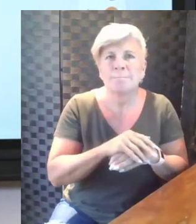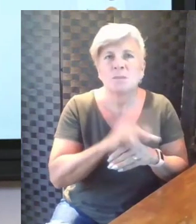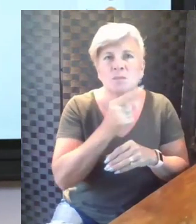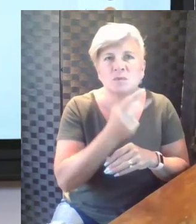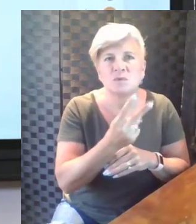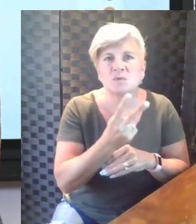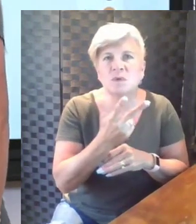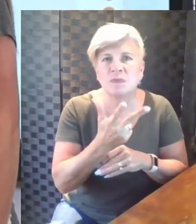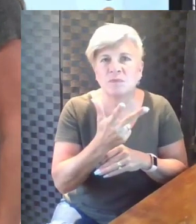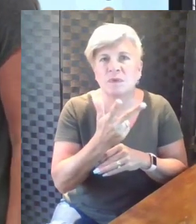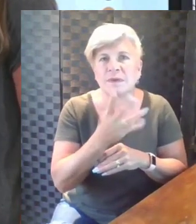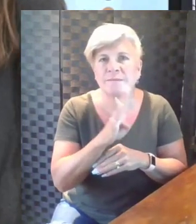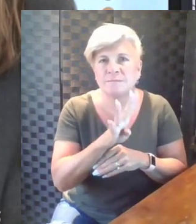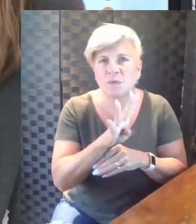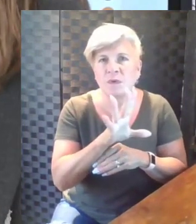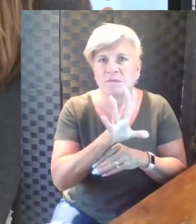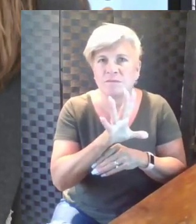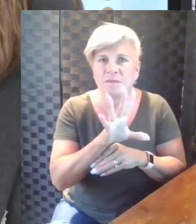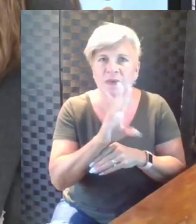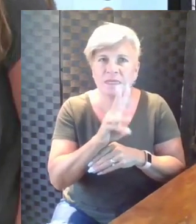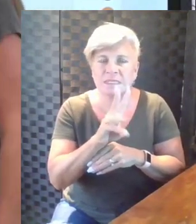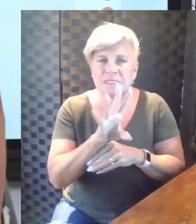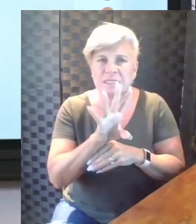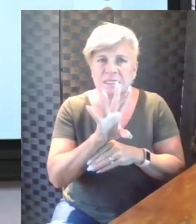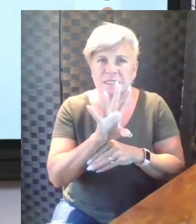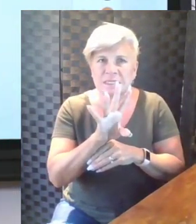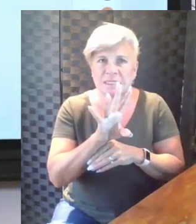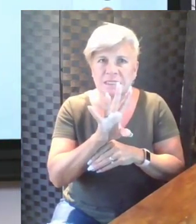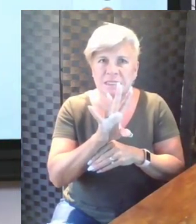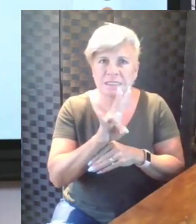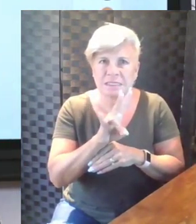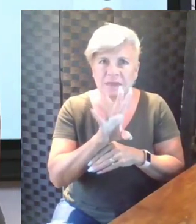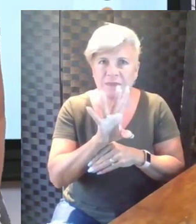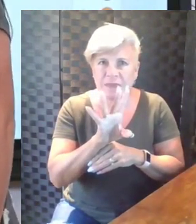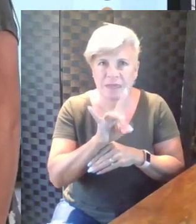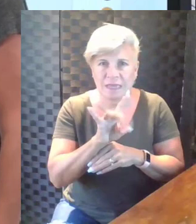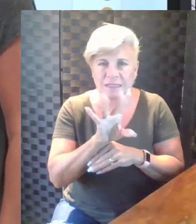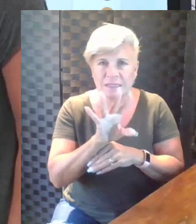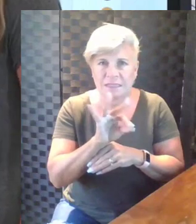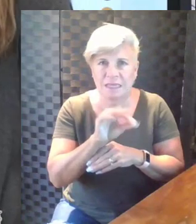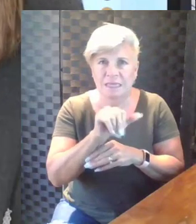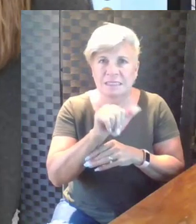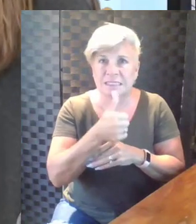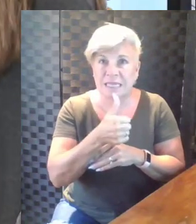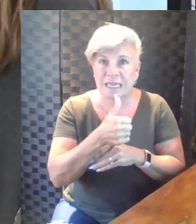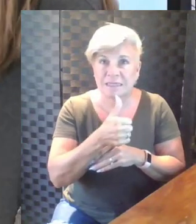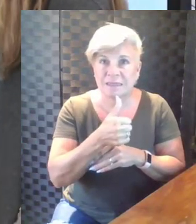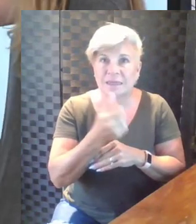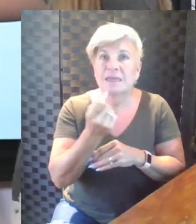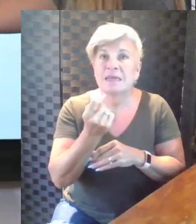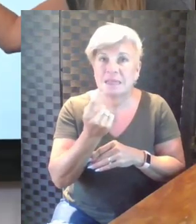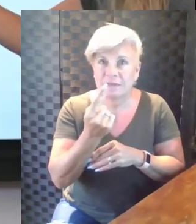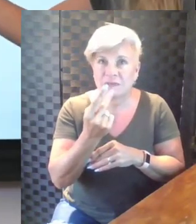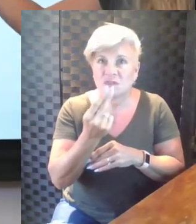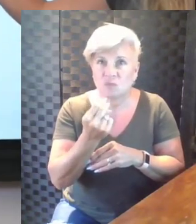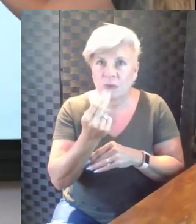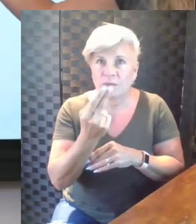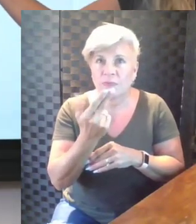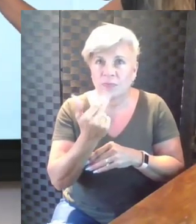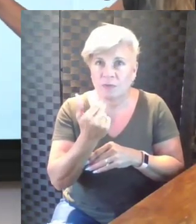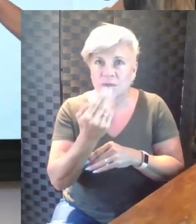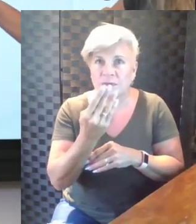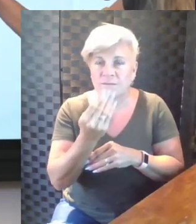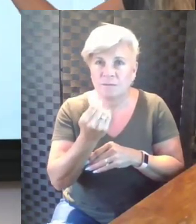1, 2, 3, 4, 5, 6, 7, 8, 9, 10, 11,